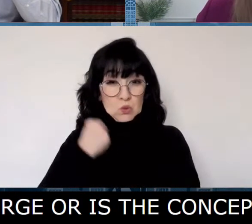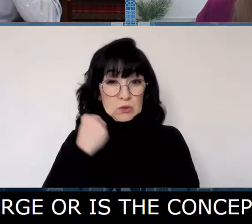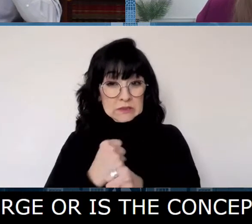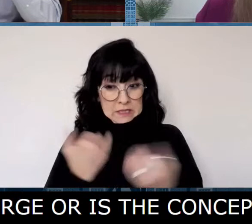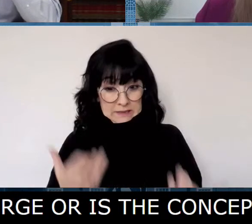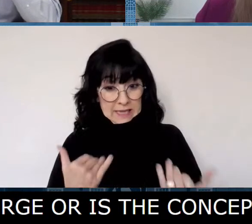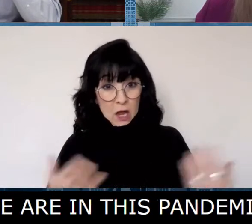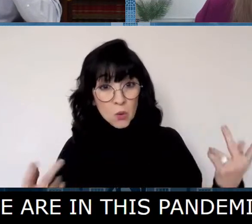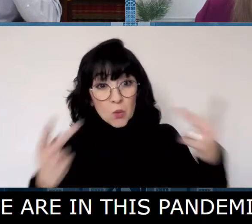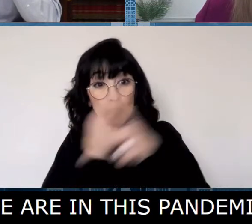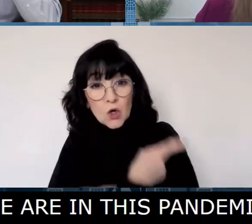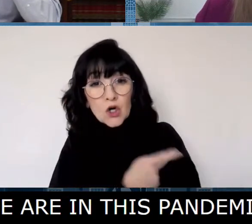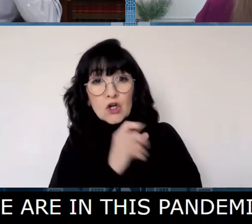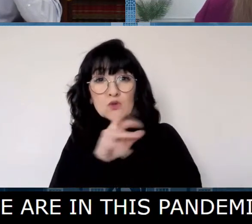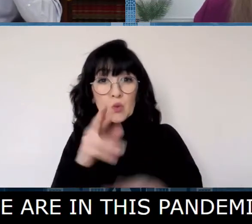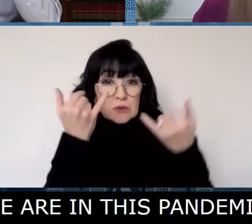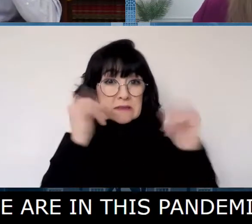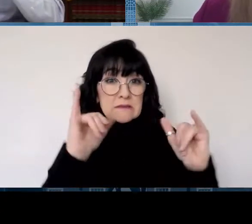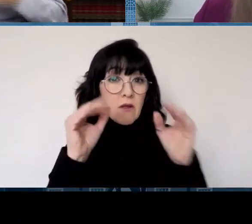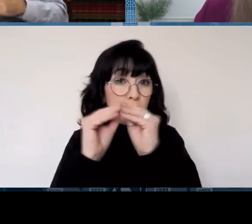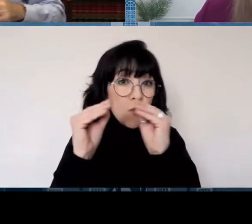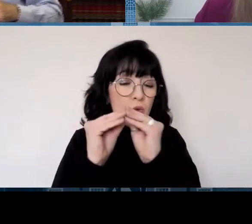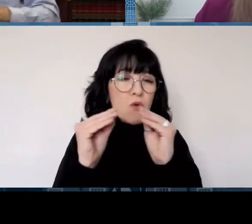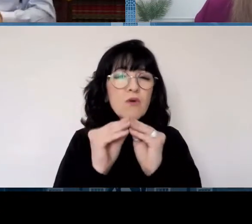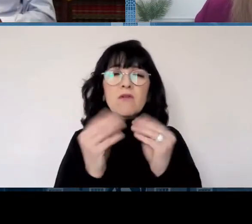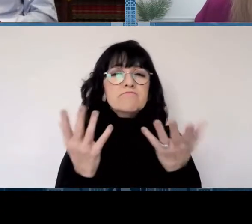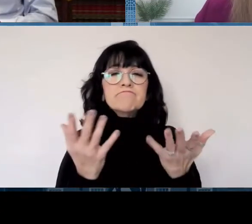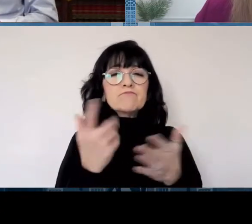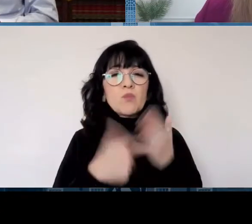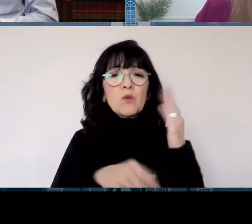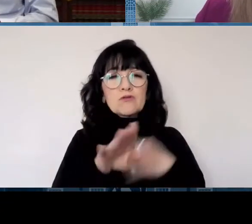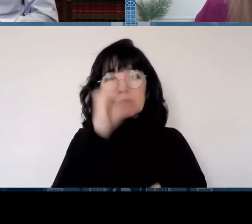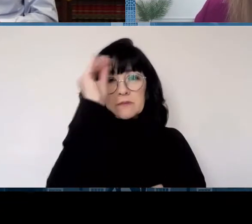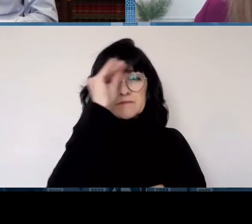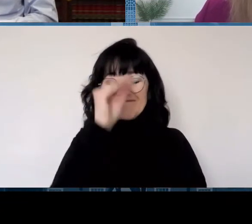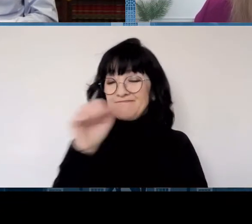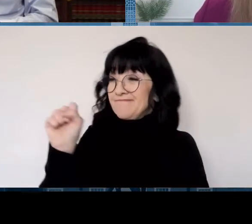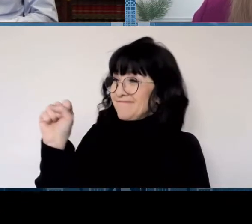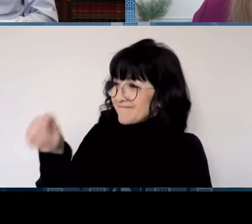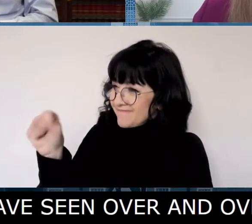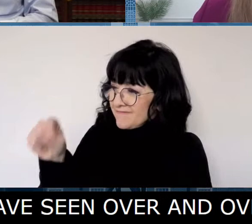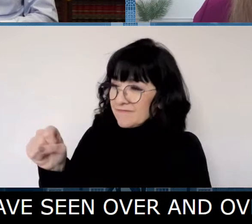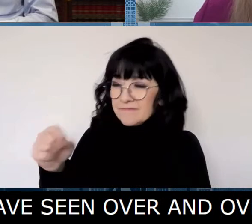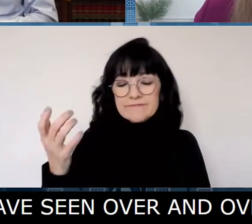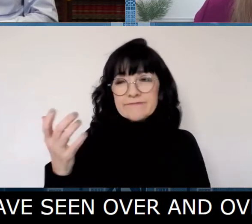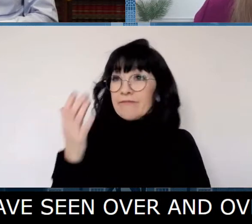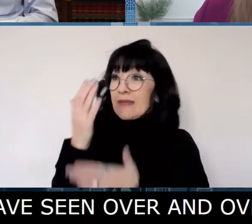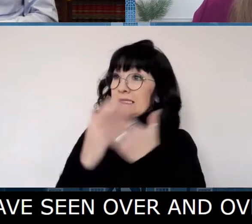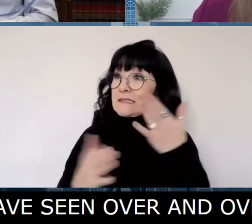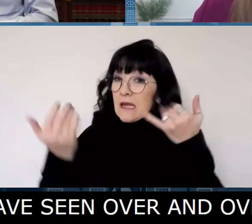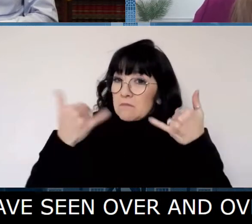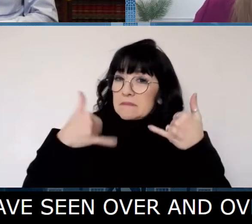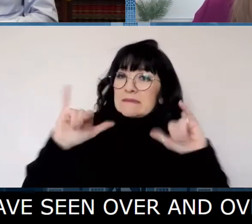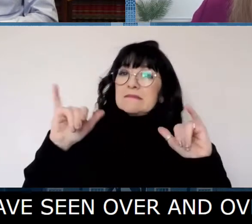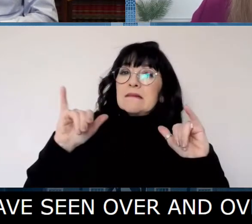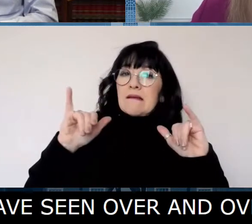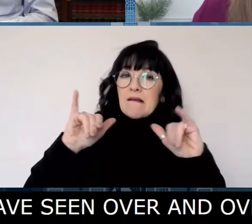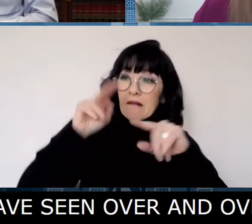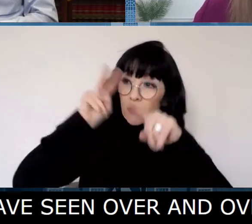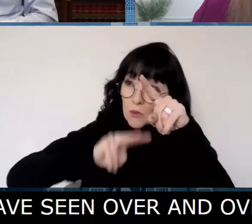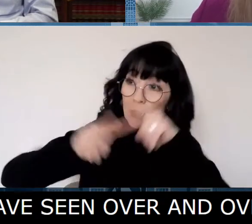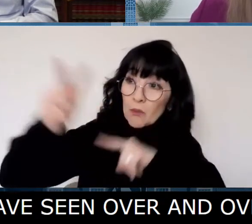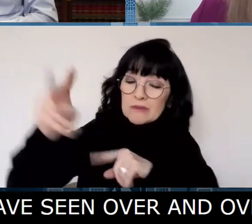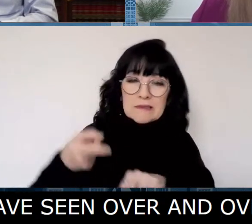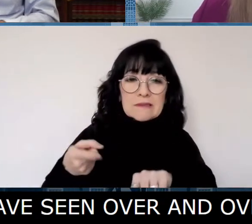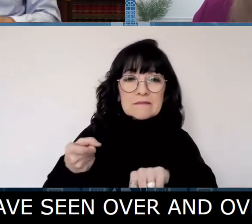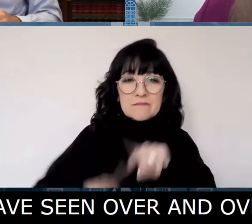seen over and over again with COVID, there's certainly some unpredictability. But in public health, we look